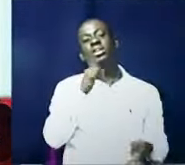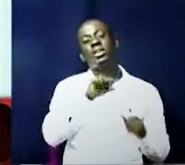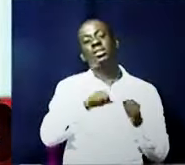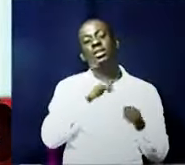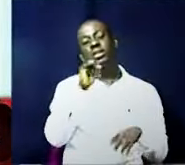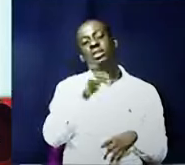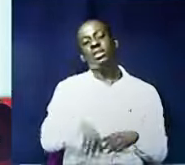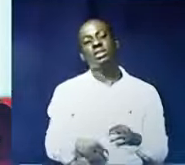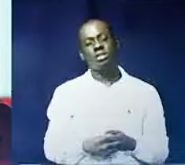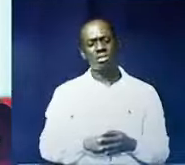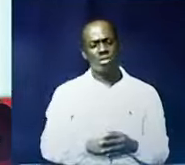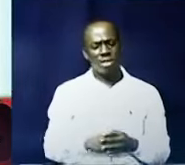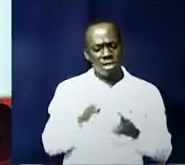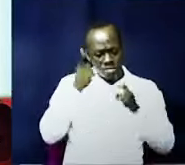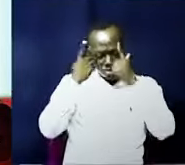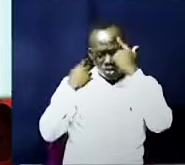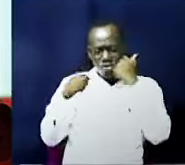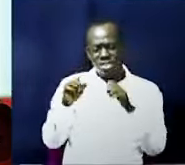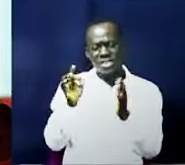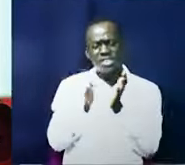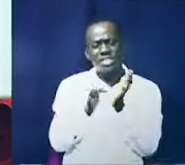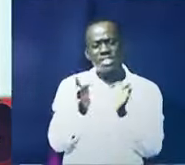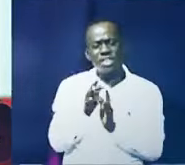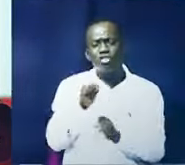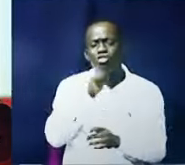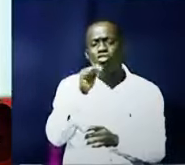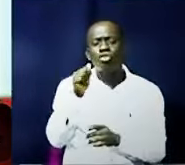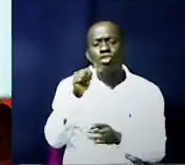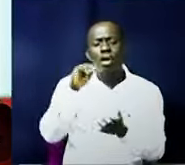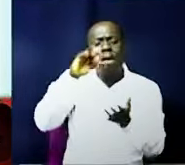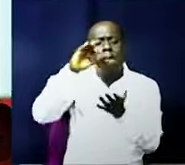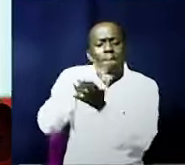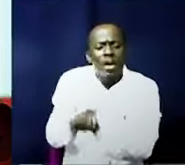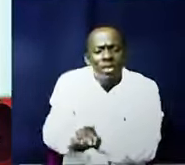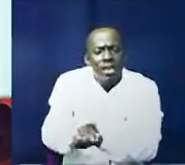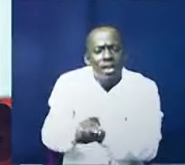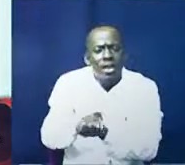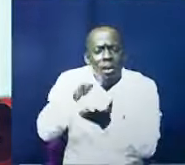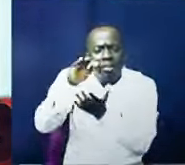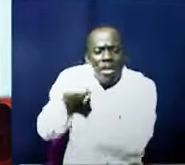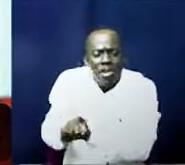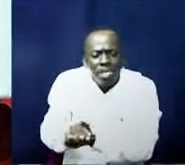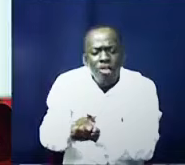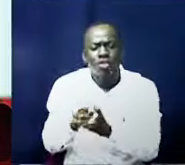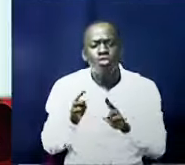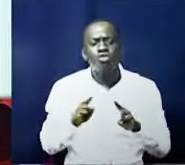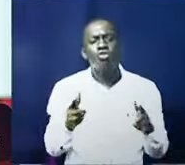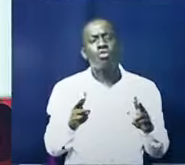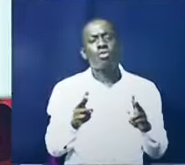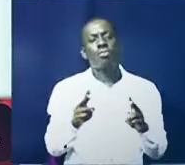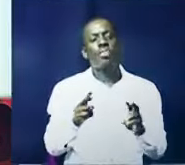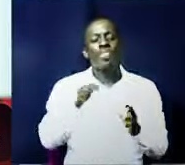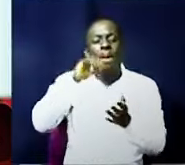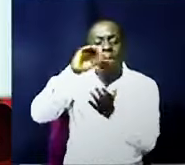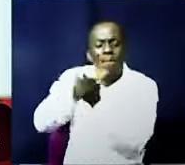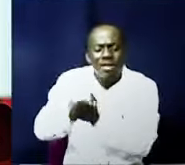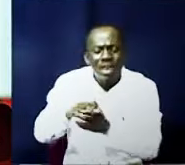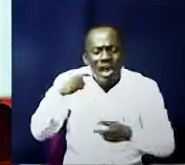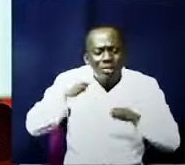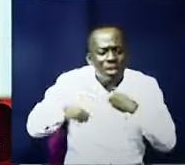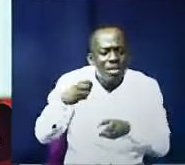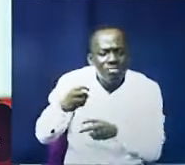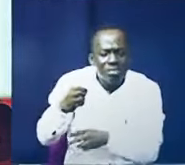didn't marry, so issues that has to do with spouses quarreling, you wouldn't have any idea.